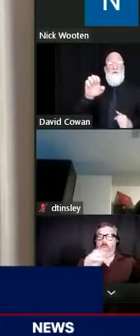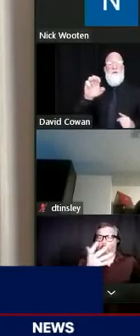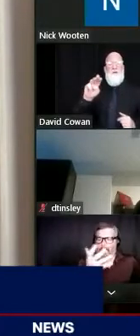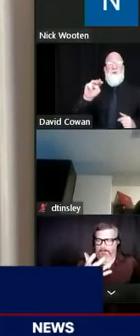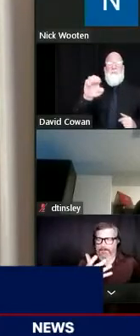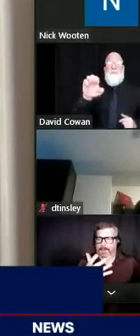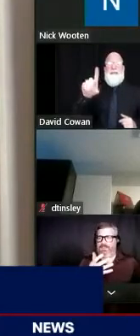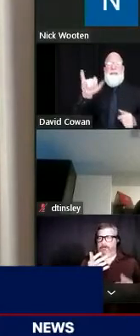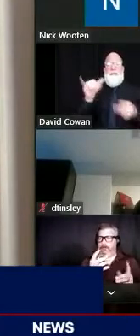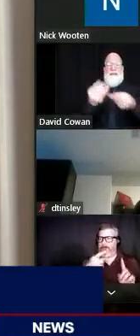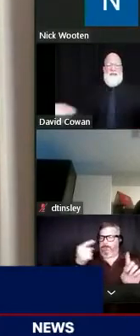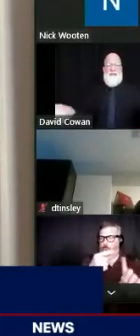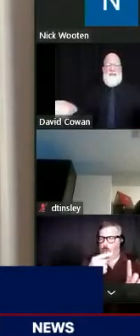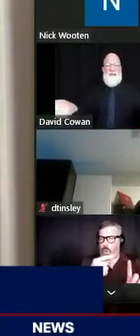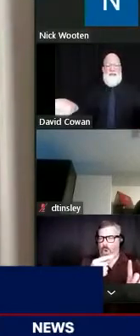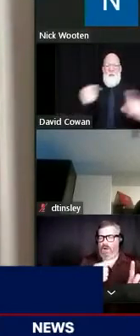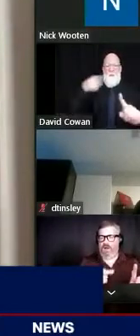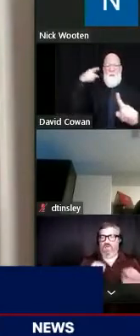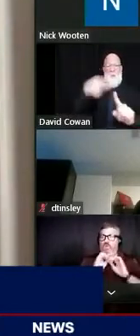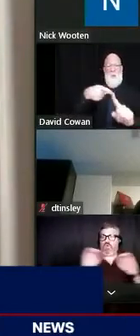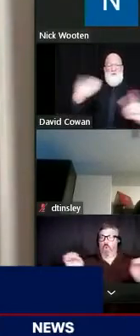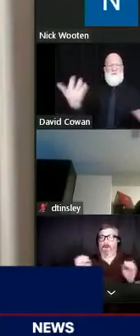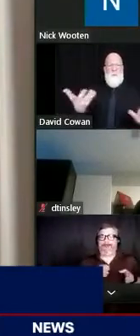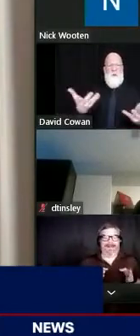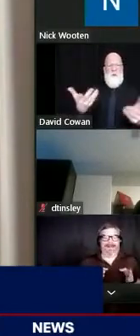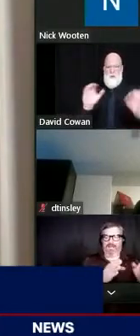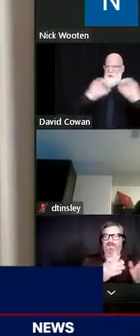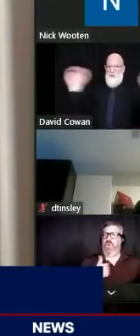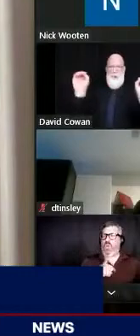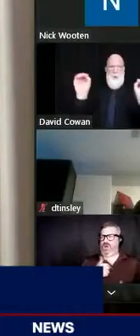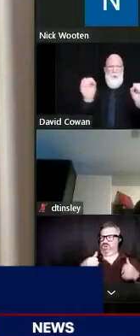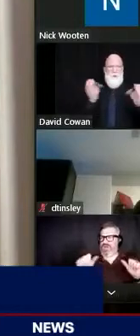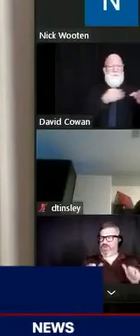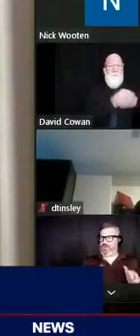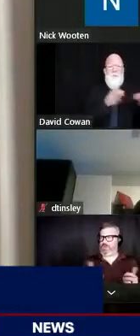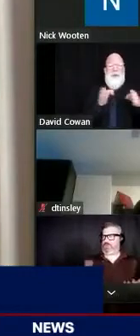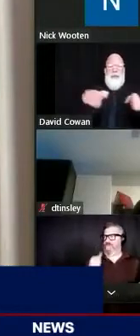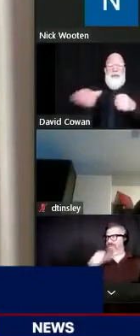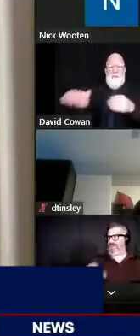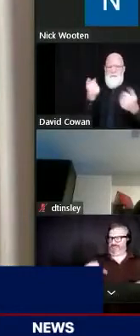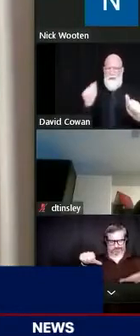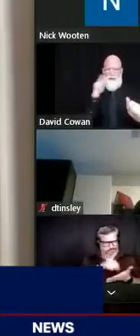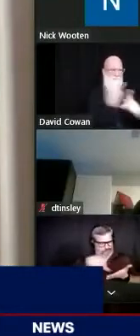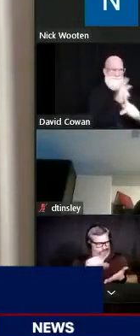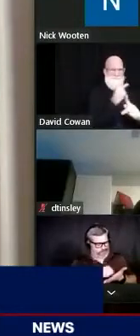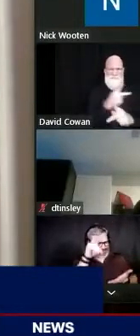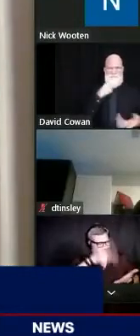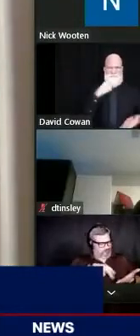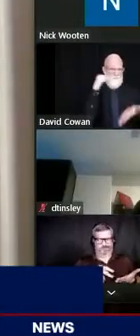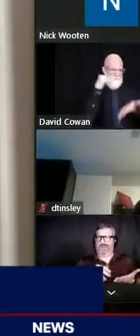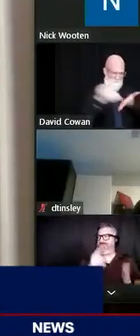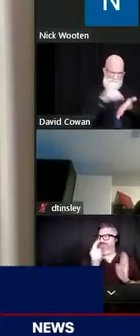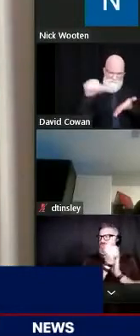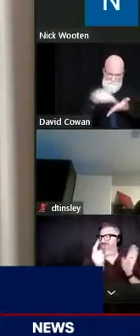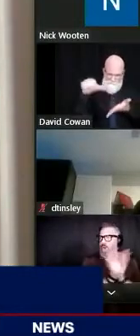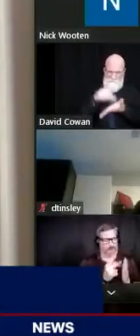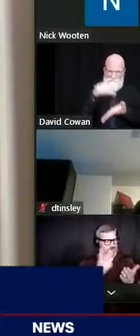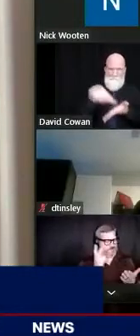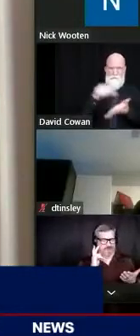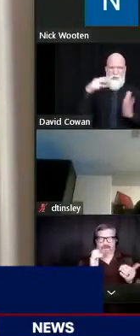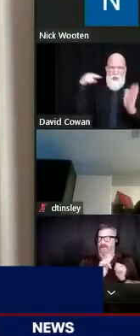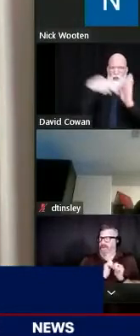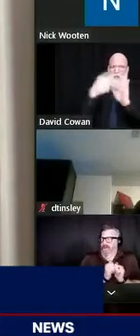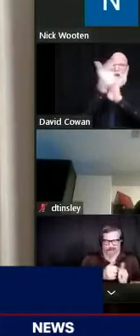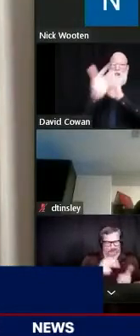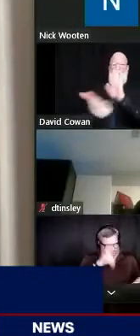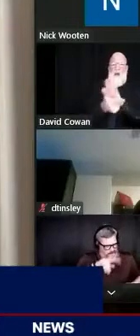a path like I said we haven't finalized this decision we're trying to look at law to see if there's a way for it to potentially be done but right now it doesn't look like there is